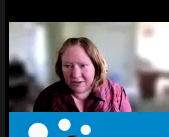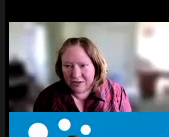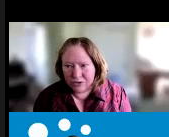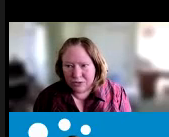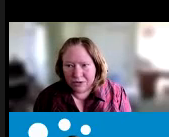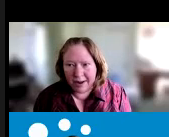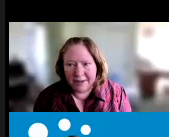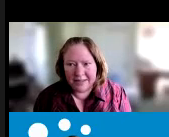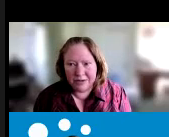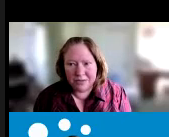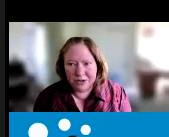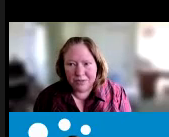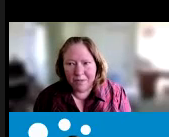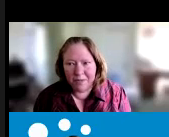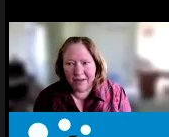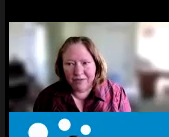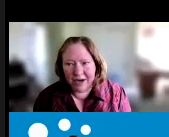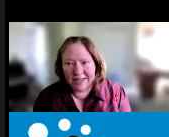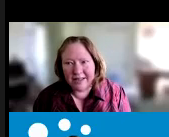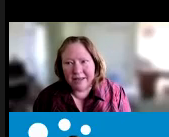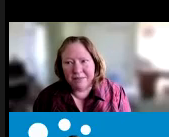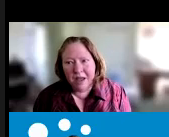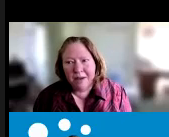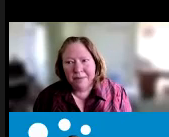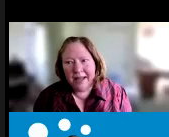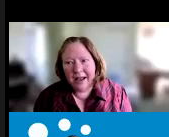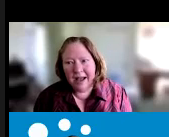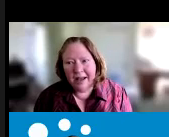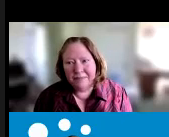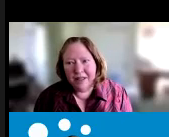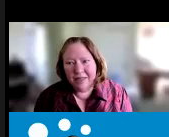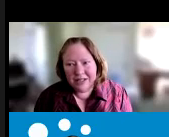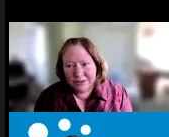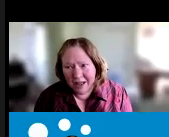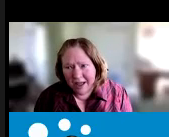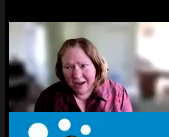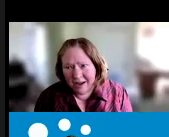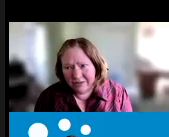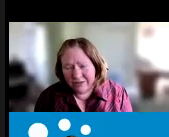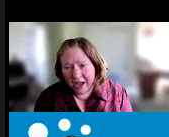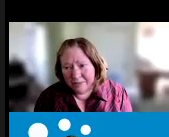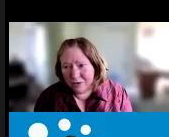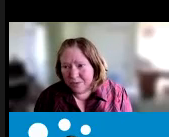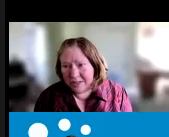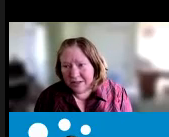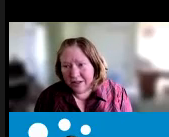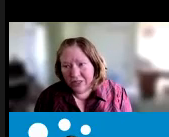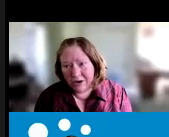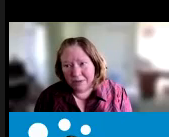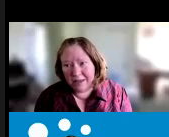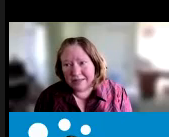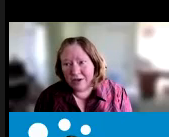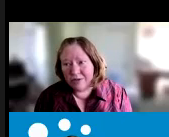terms of after-school programming, so I'm sure you probably have run into them. But they do a lot of group and mental